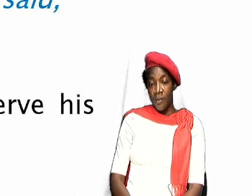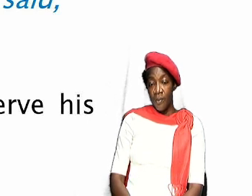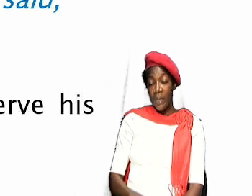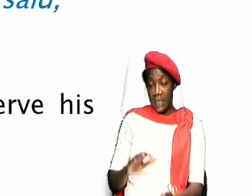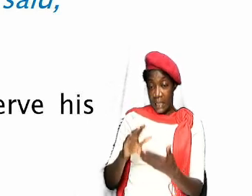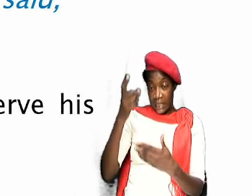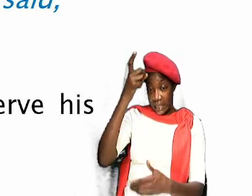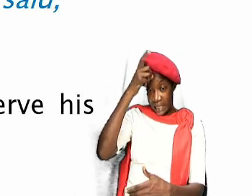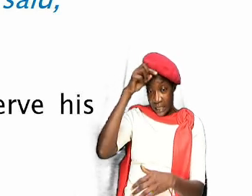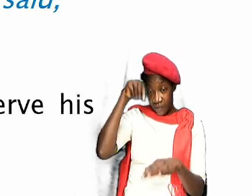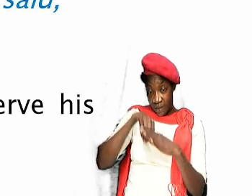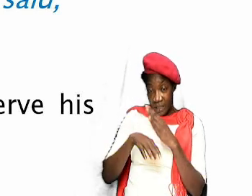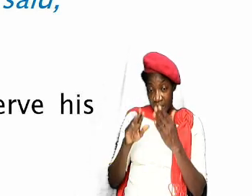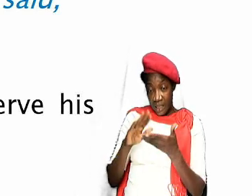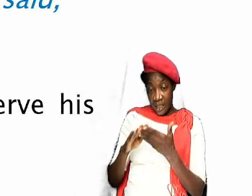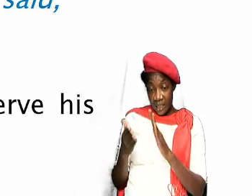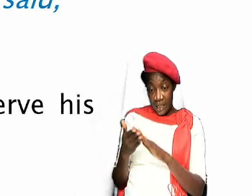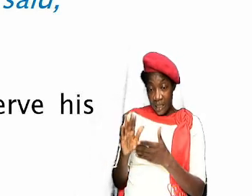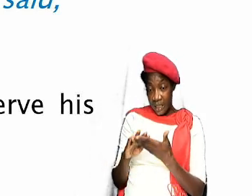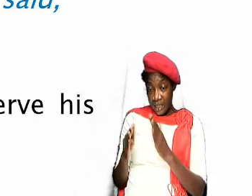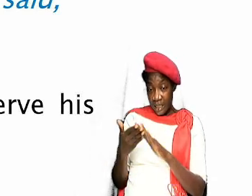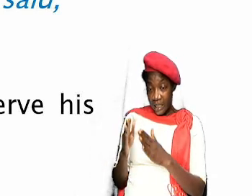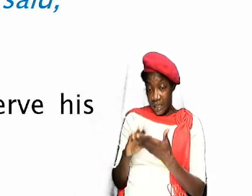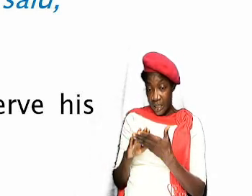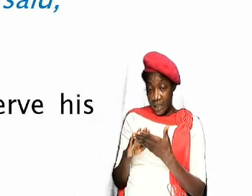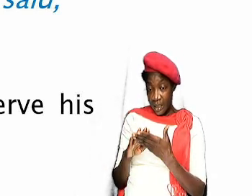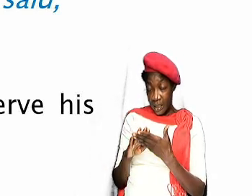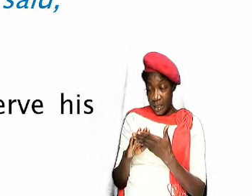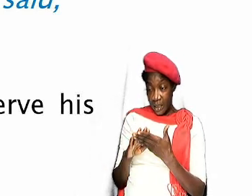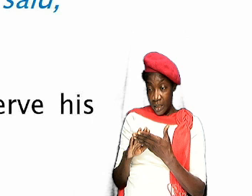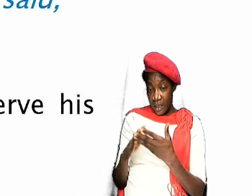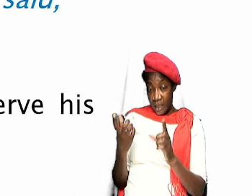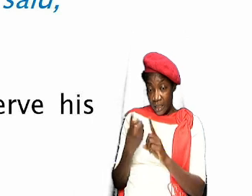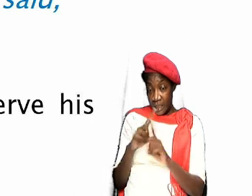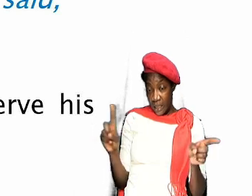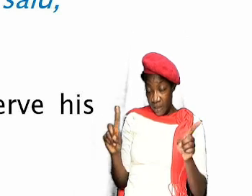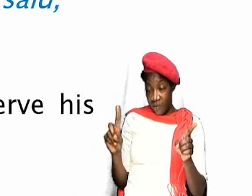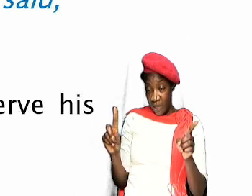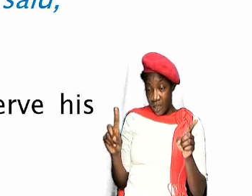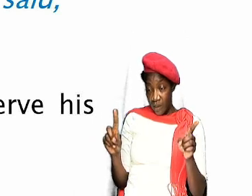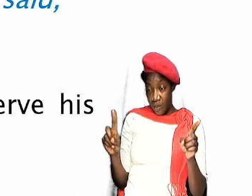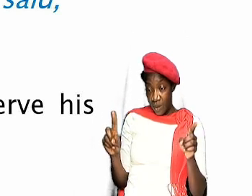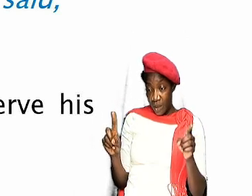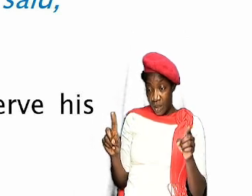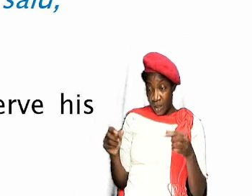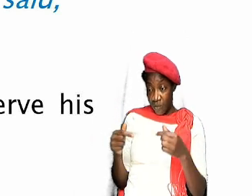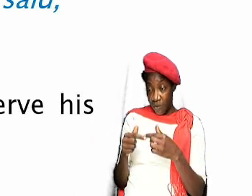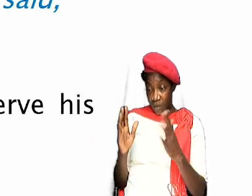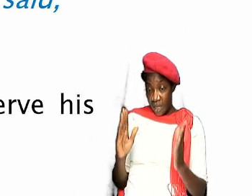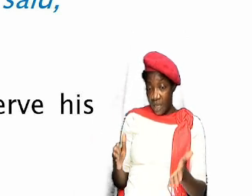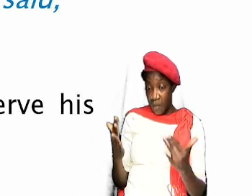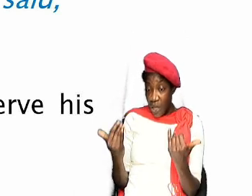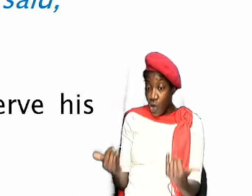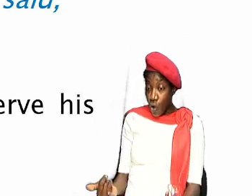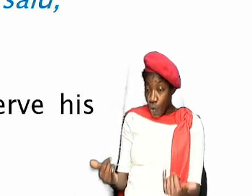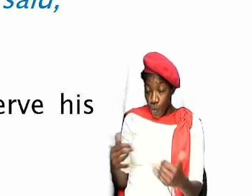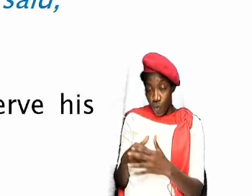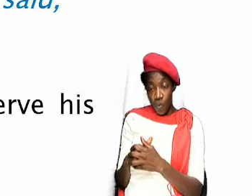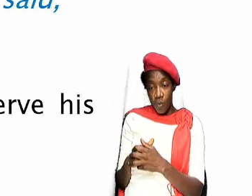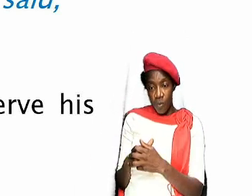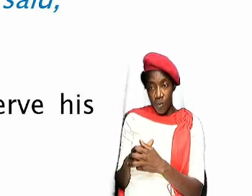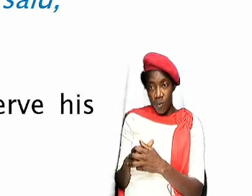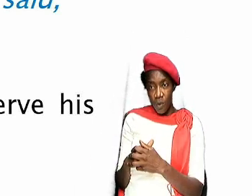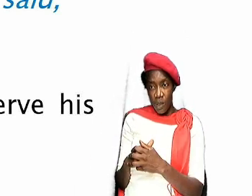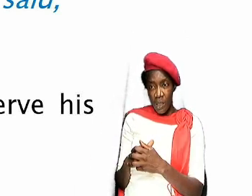city of Keilah. He had delivered them from the Philistine. And now it